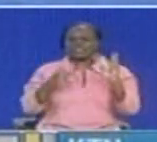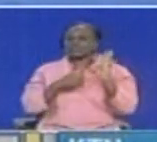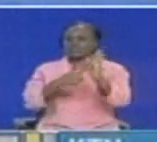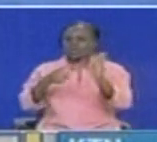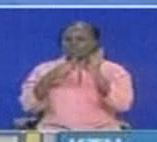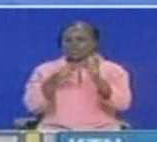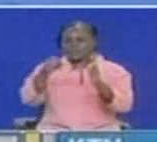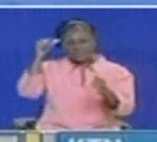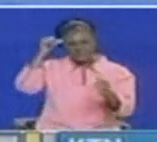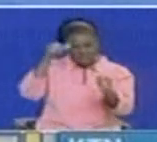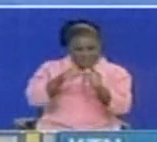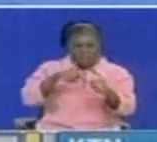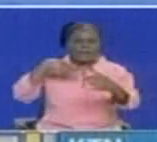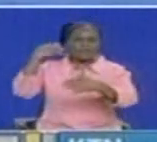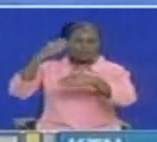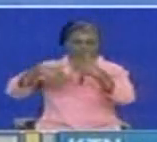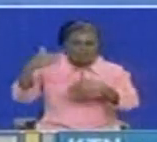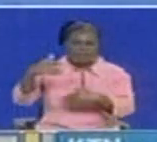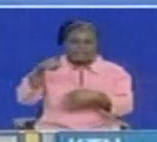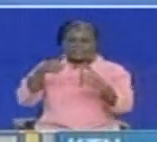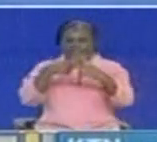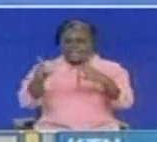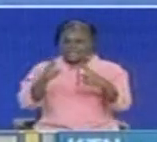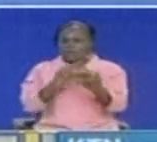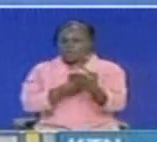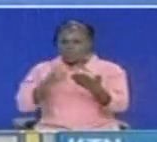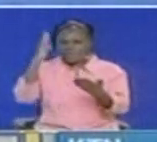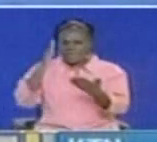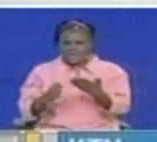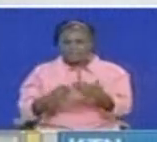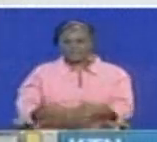leave a lasting mark. The world event is set for this weekend.